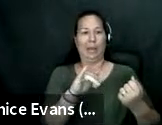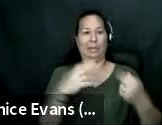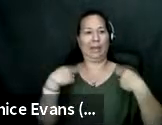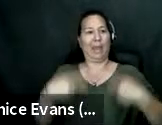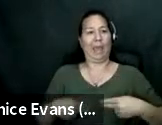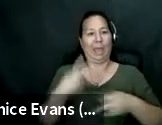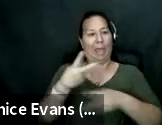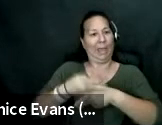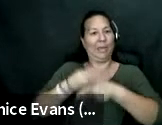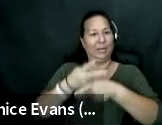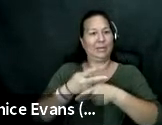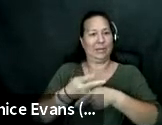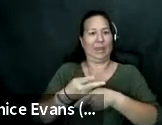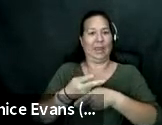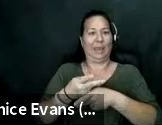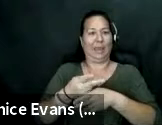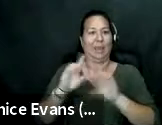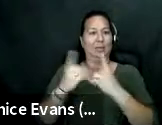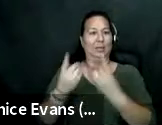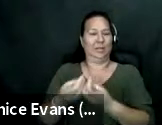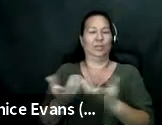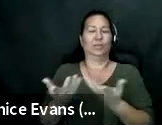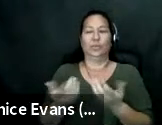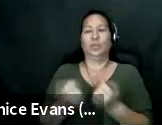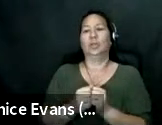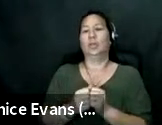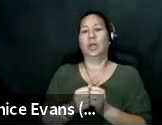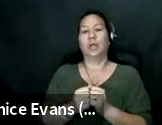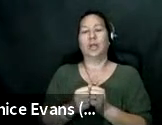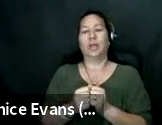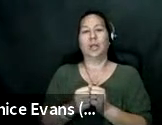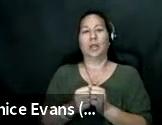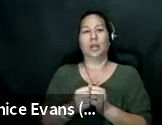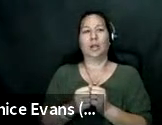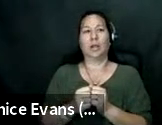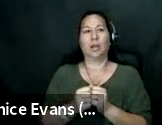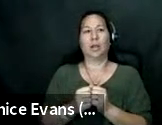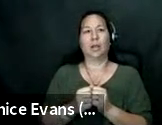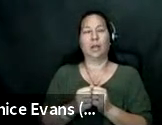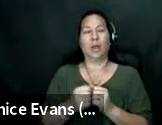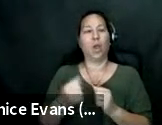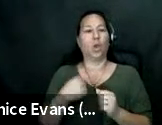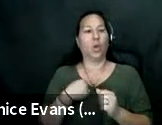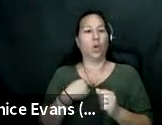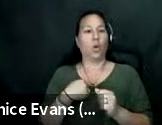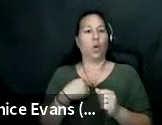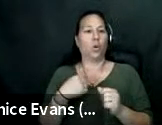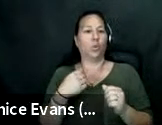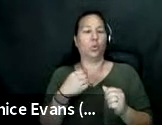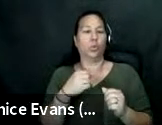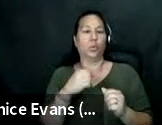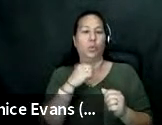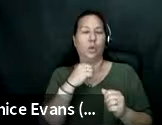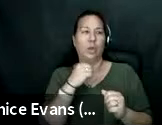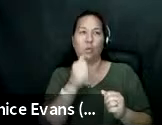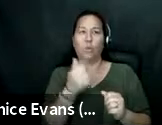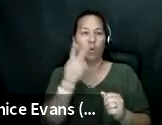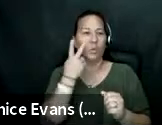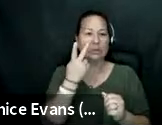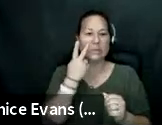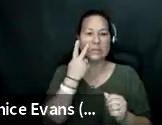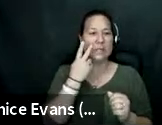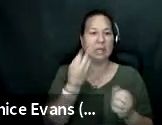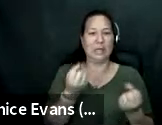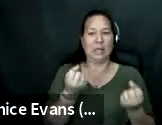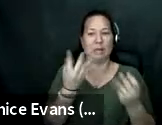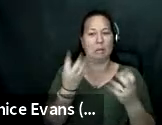see the same activity as we've seen in the past for vaccination clinics for flu. And as